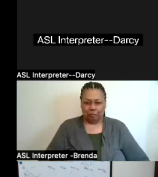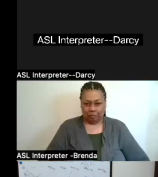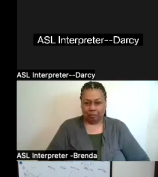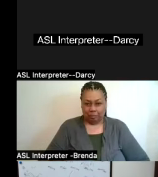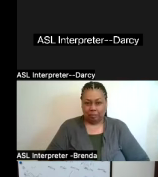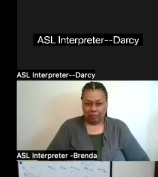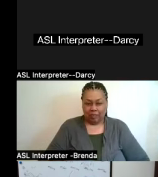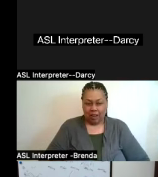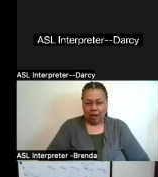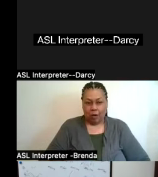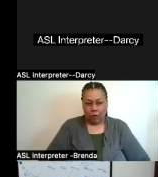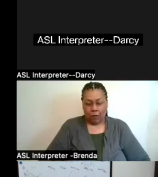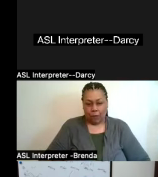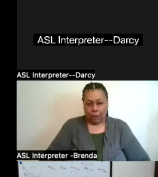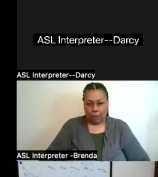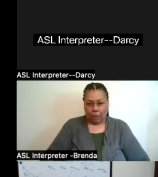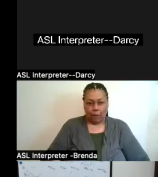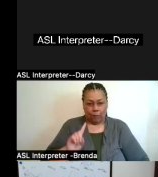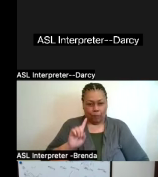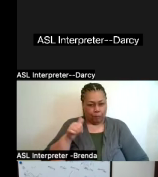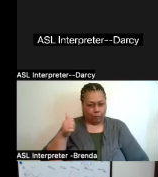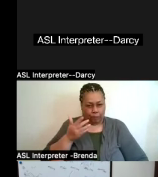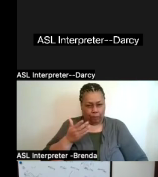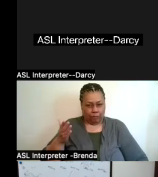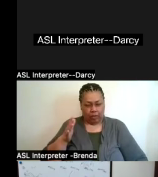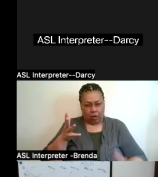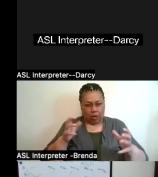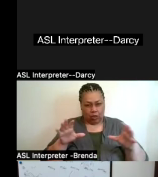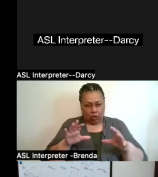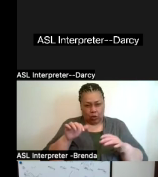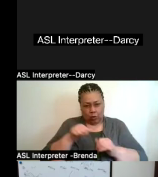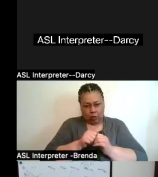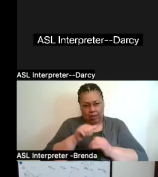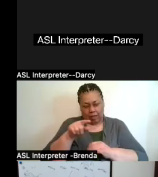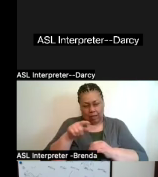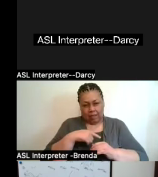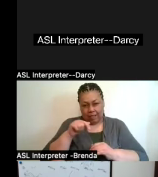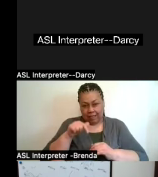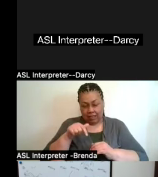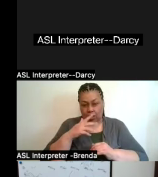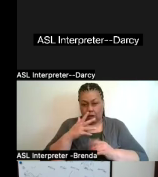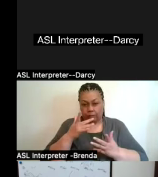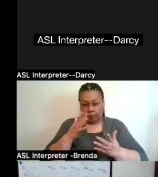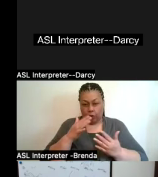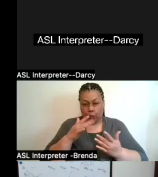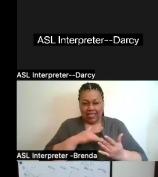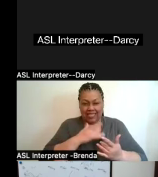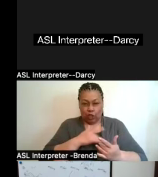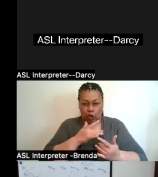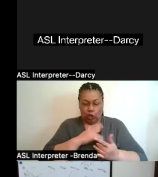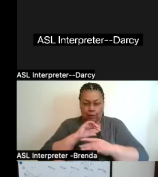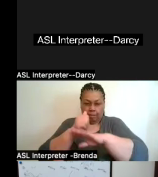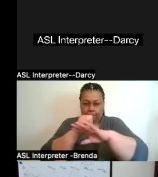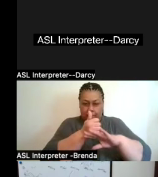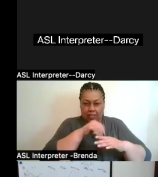So yeah, one of the other things they wanted to do with this inside with the sensors inside the stadium was